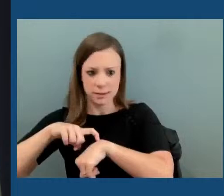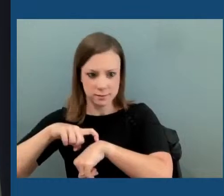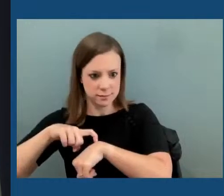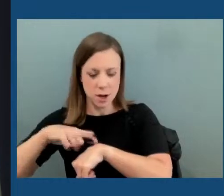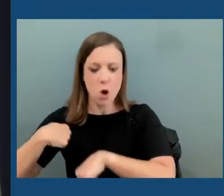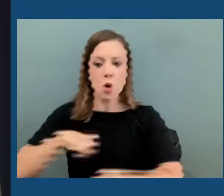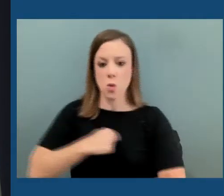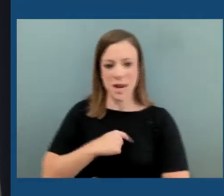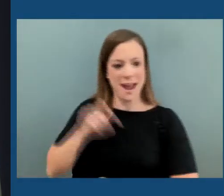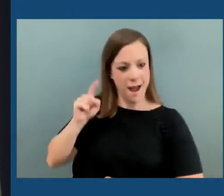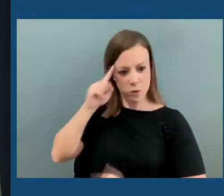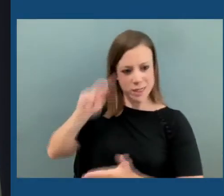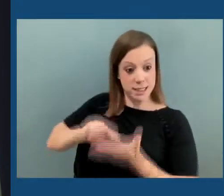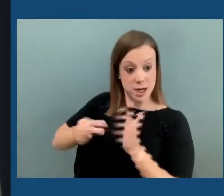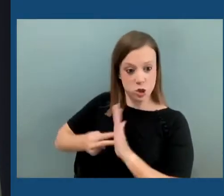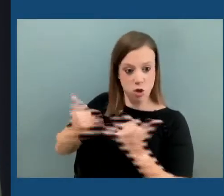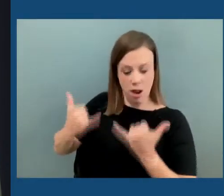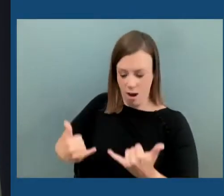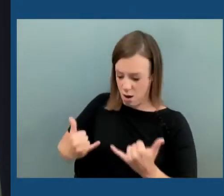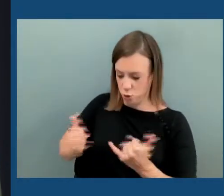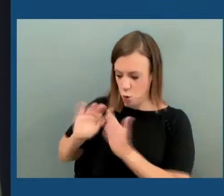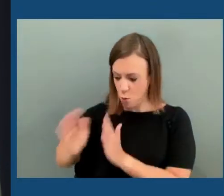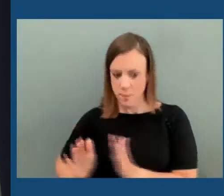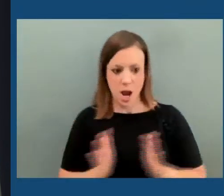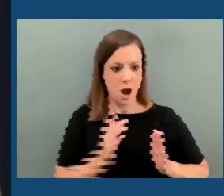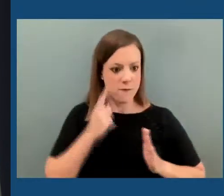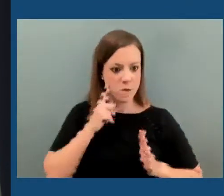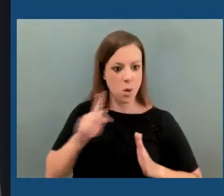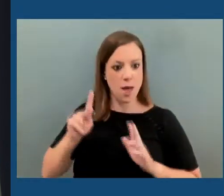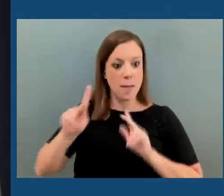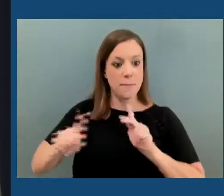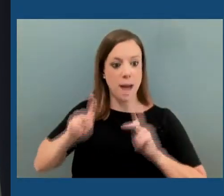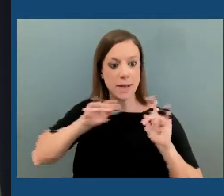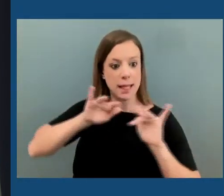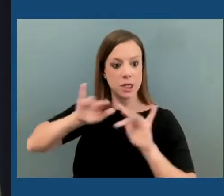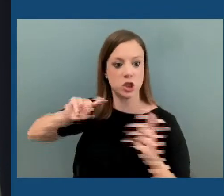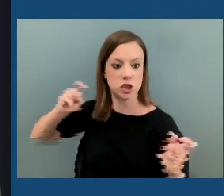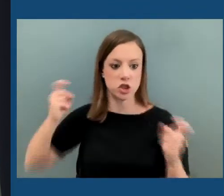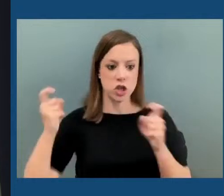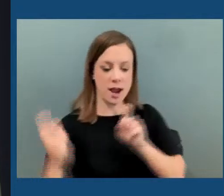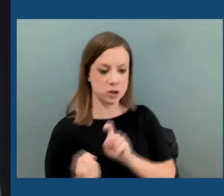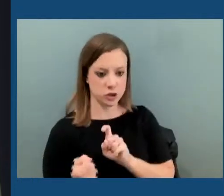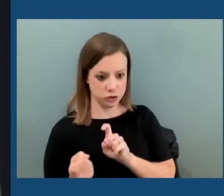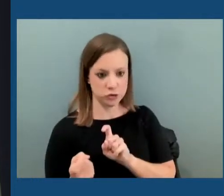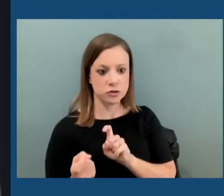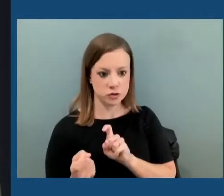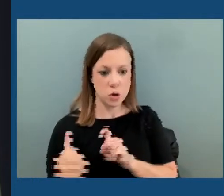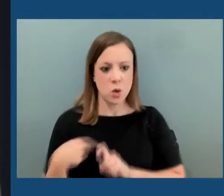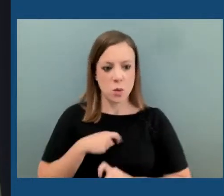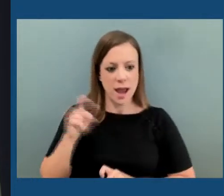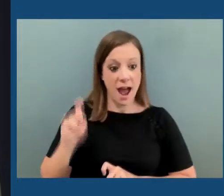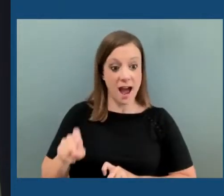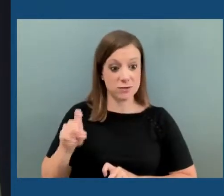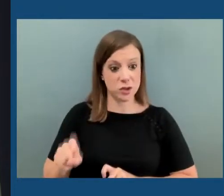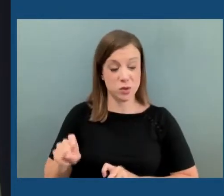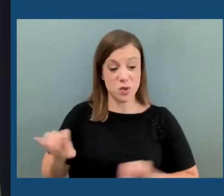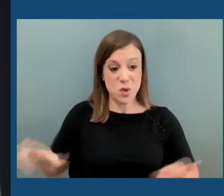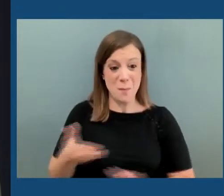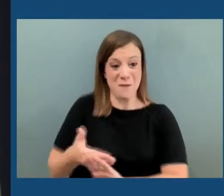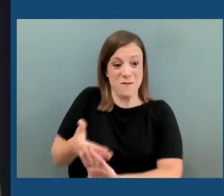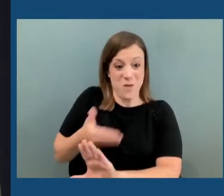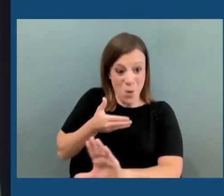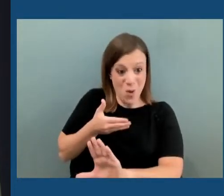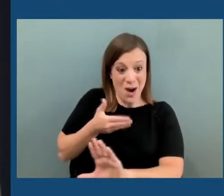to prepare for that population shift. We have to be more aggressive about attracting